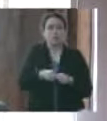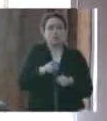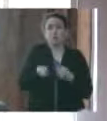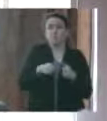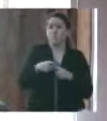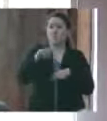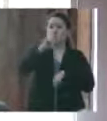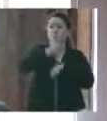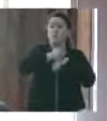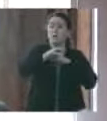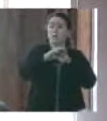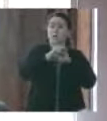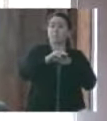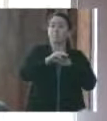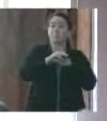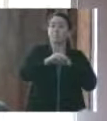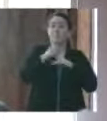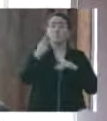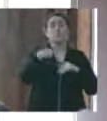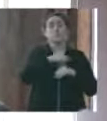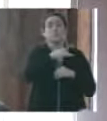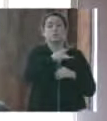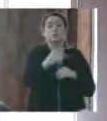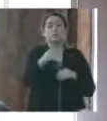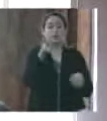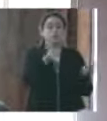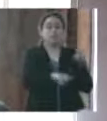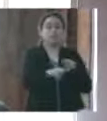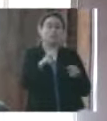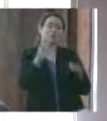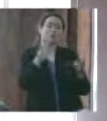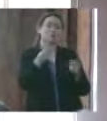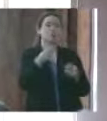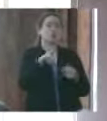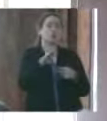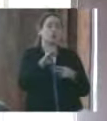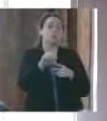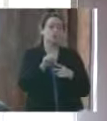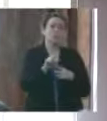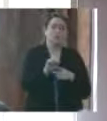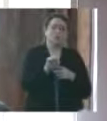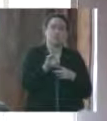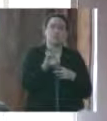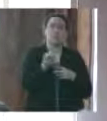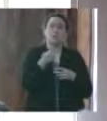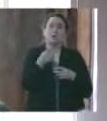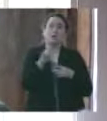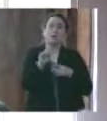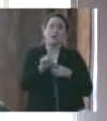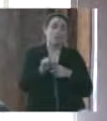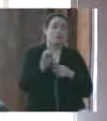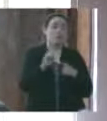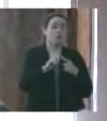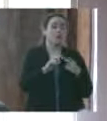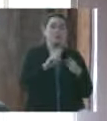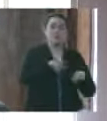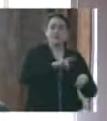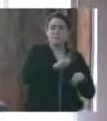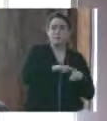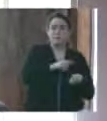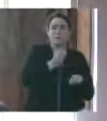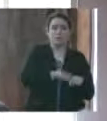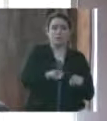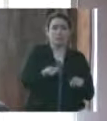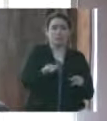look largely at built and human capital, or do we also look at natural capital? And lastly, and not the least, when we